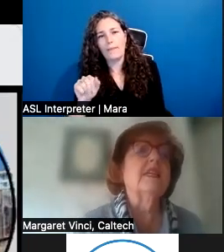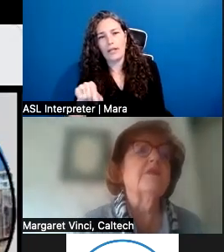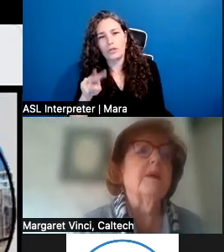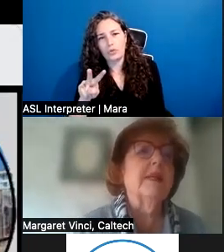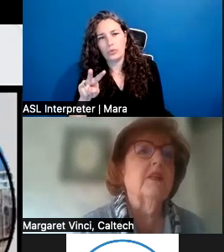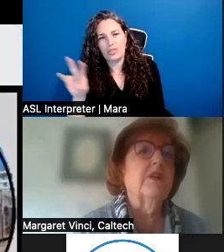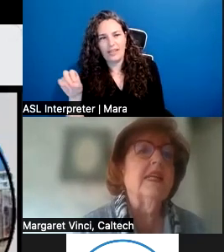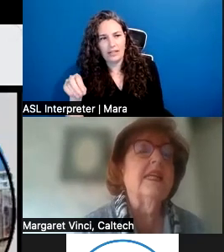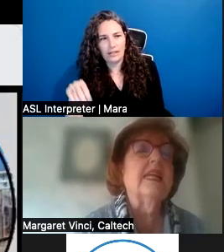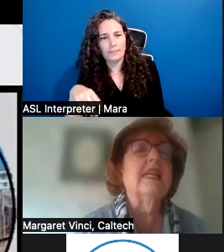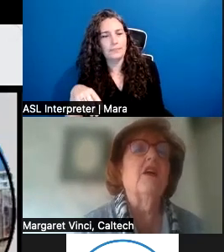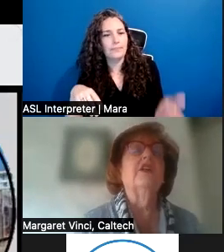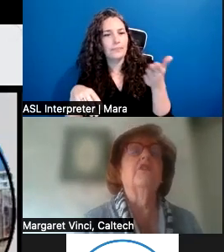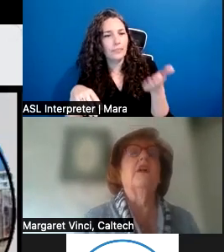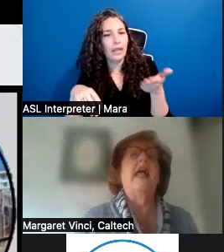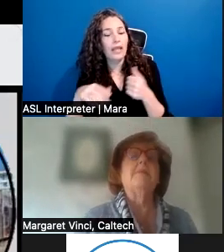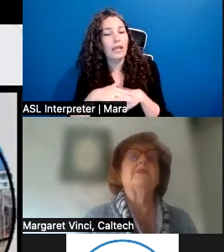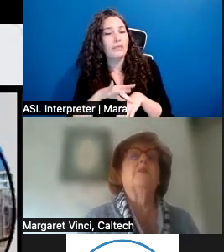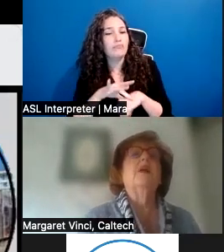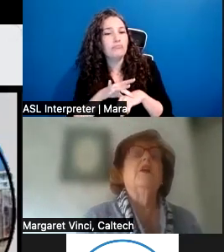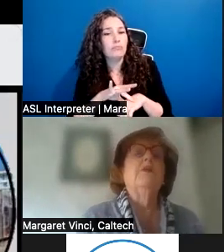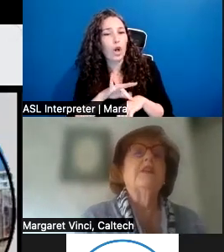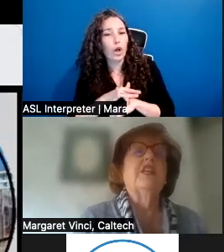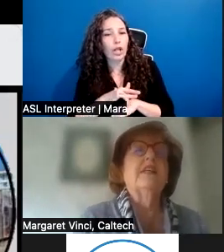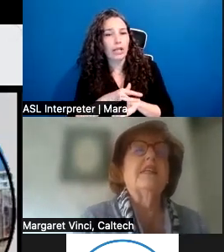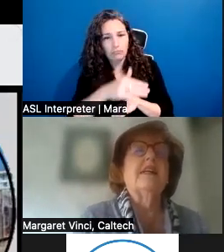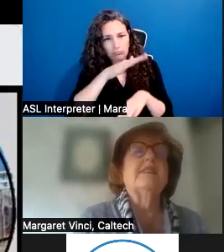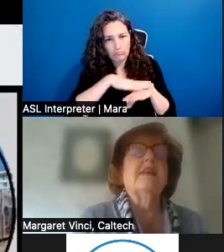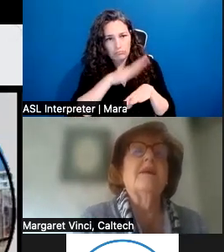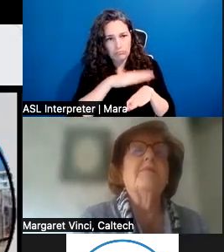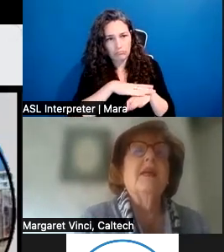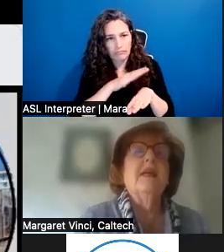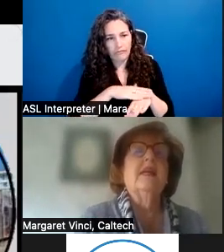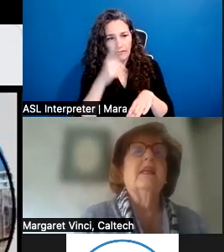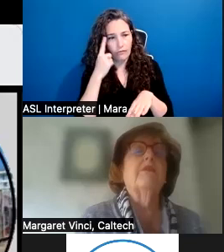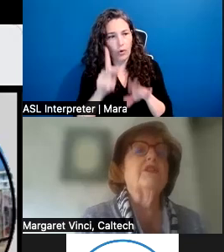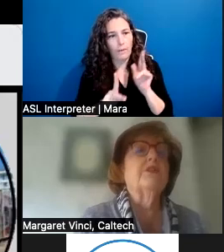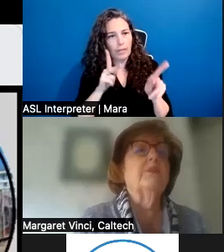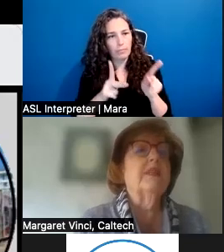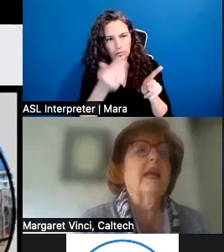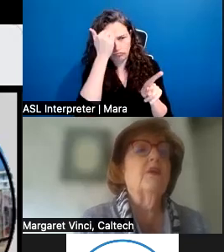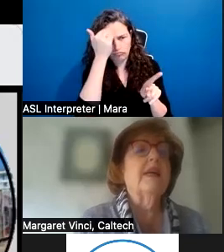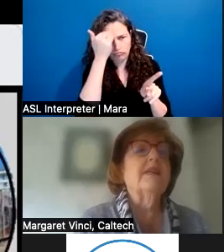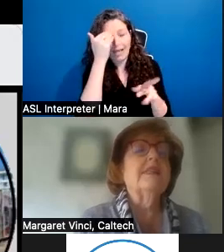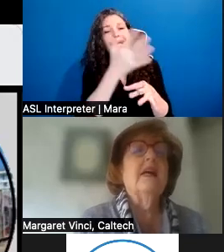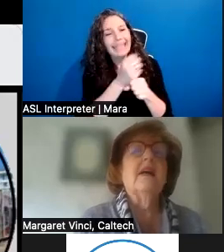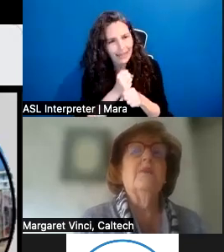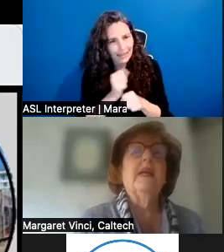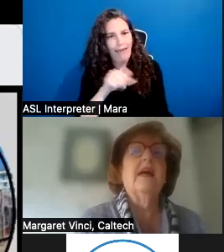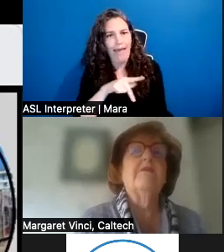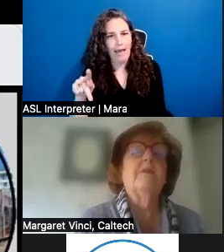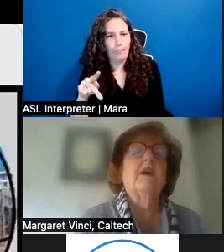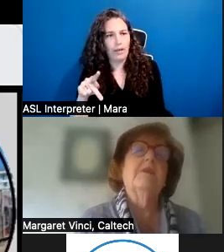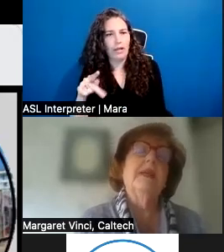warning is for public alerting, getting it on your app. So USGS has, in collaboration with Cal OES,